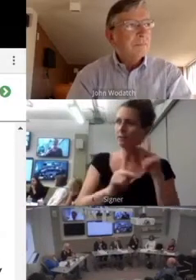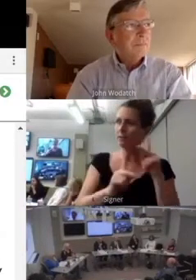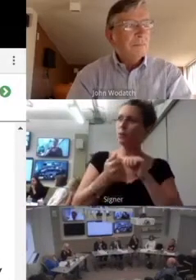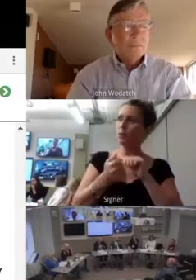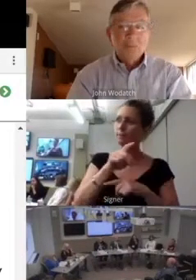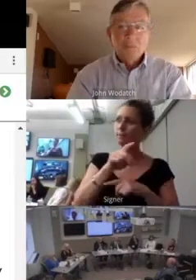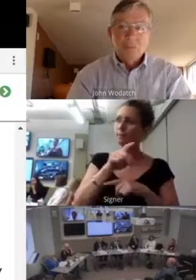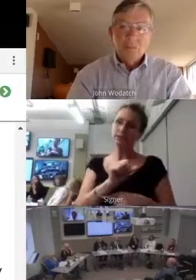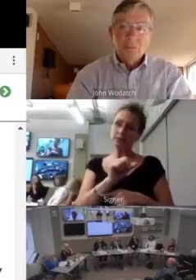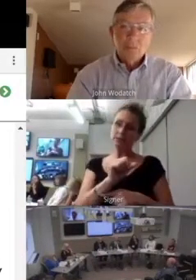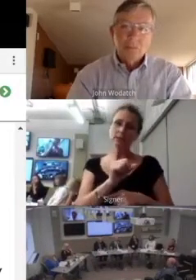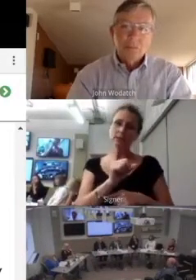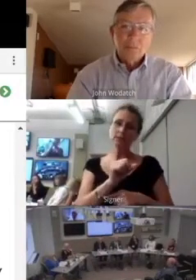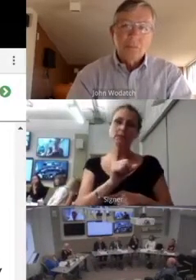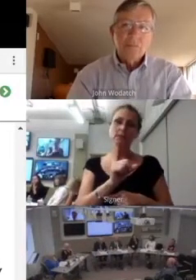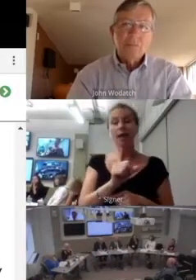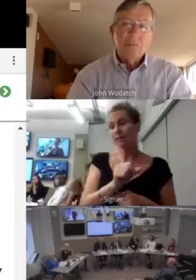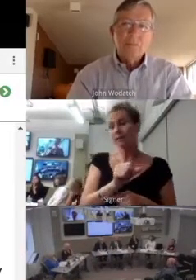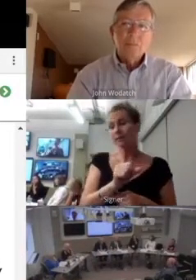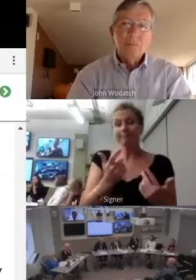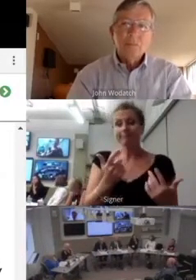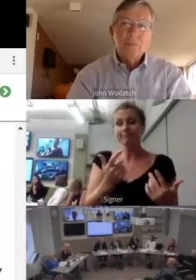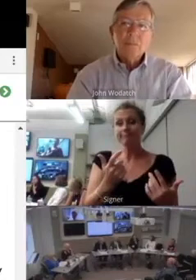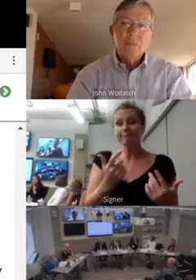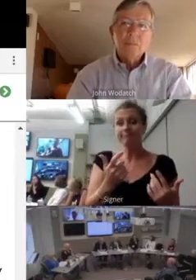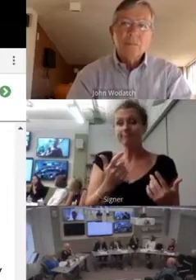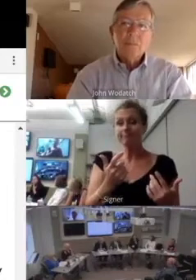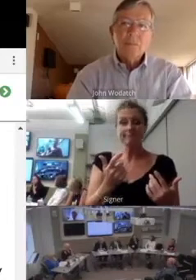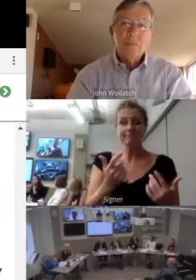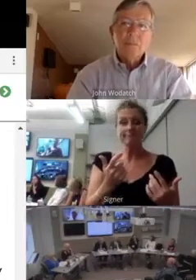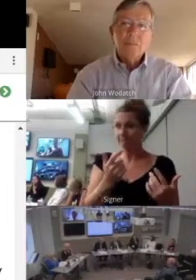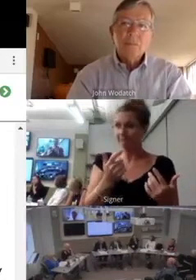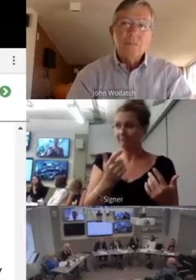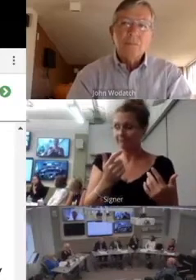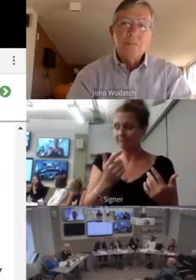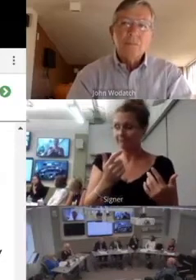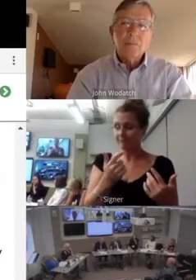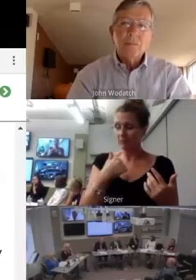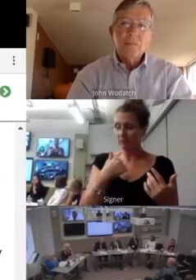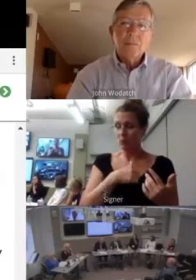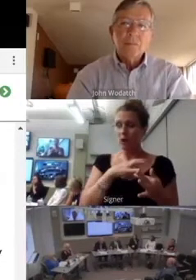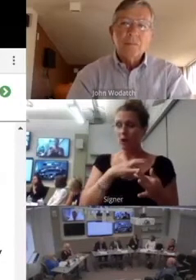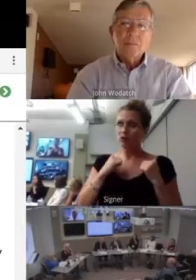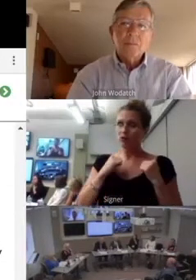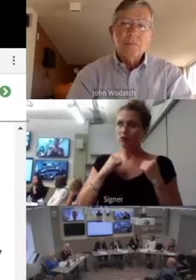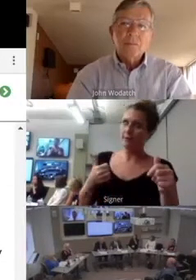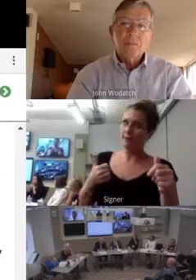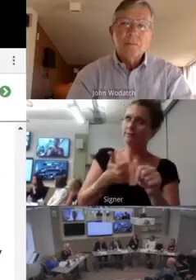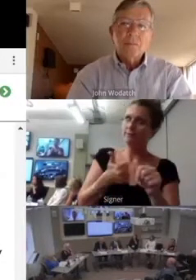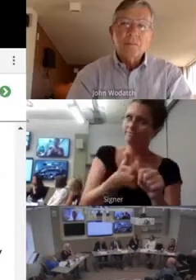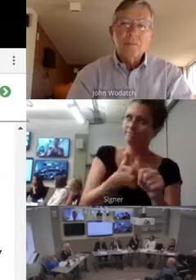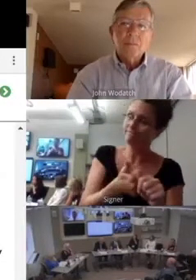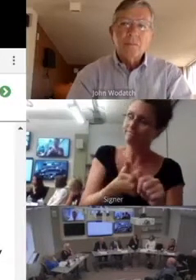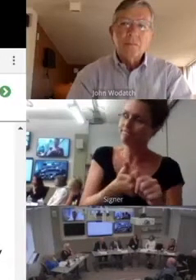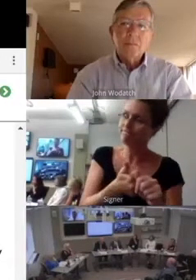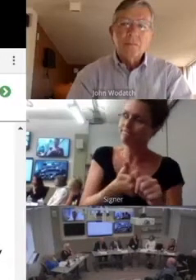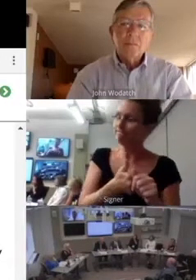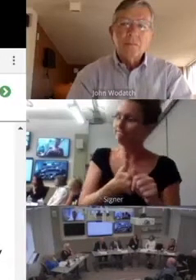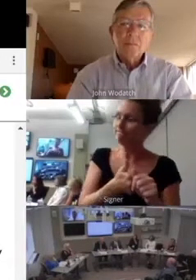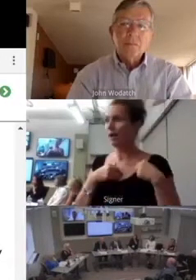in no small measure playing catch up. So we have 3 speakers who will be joining